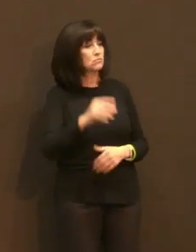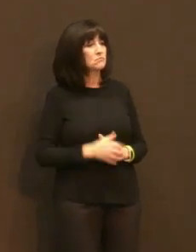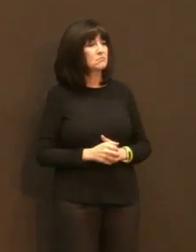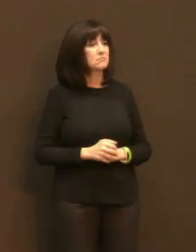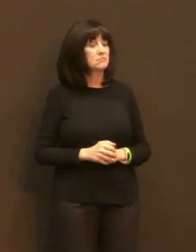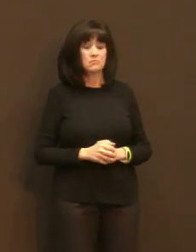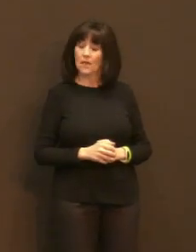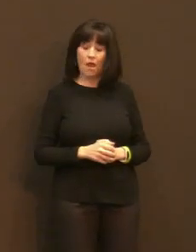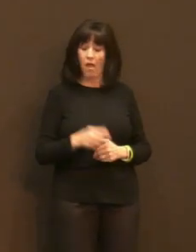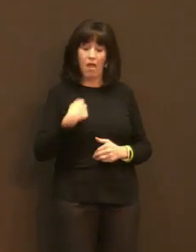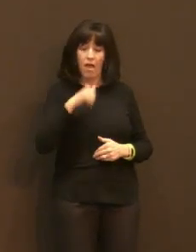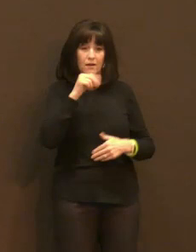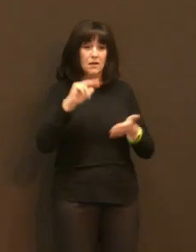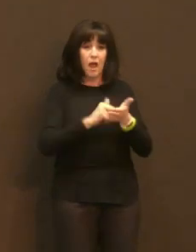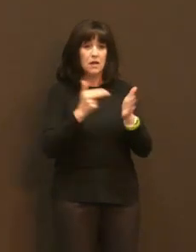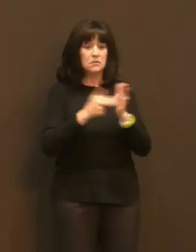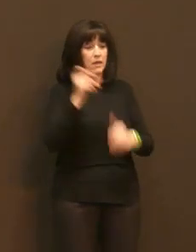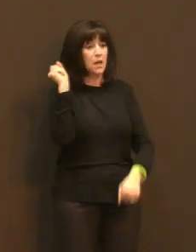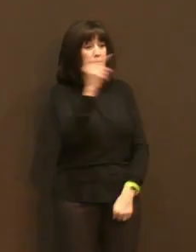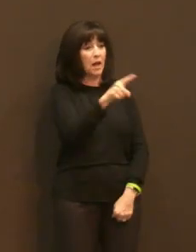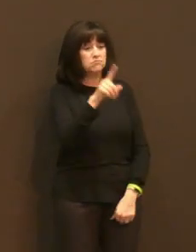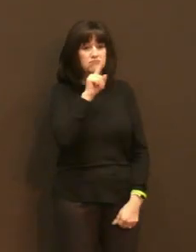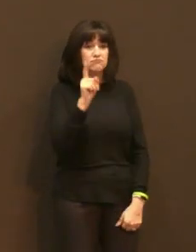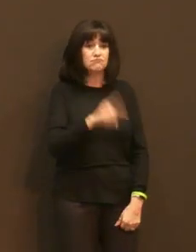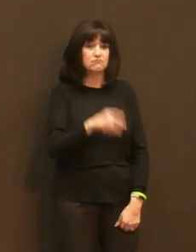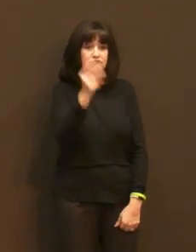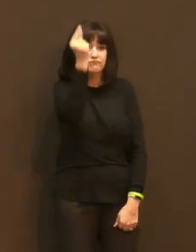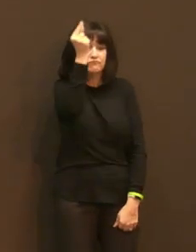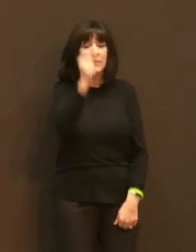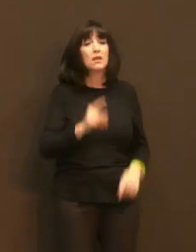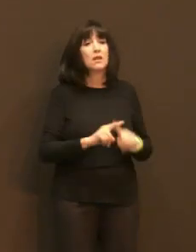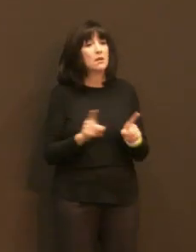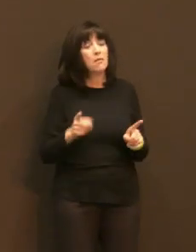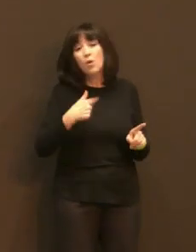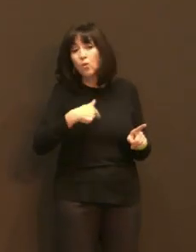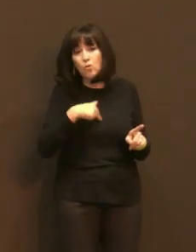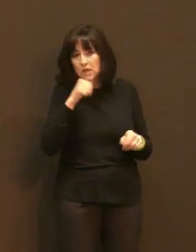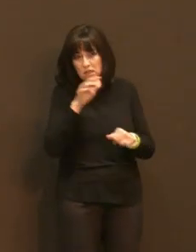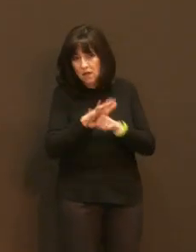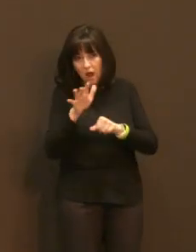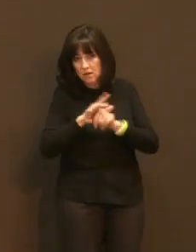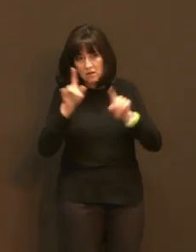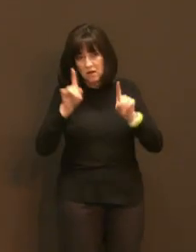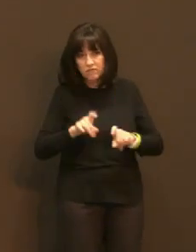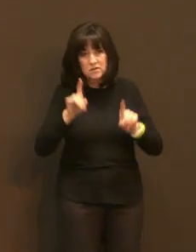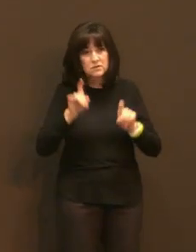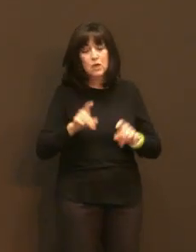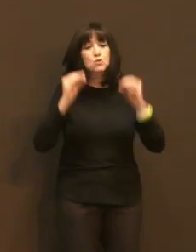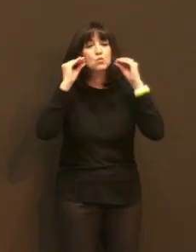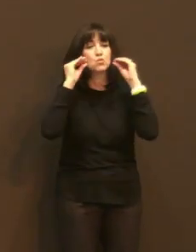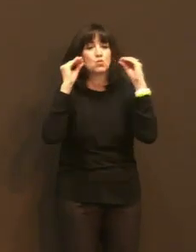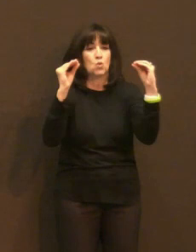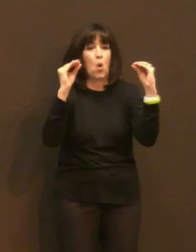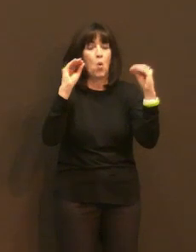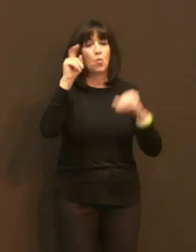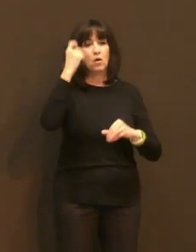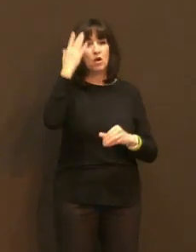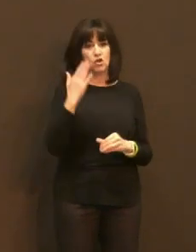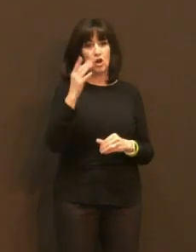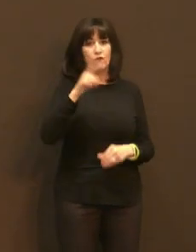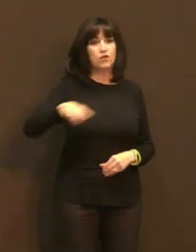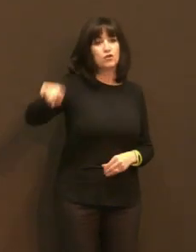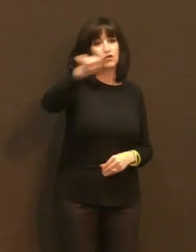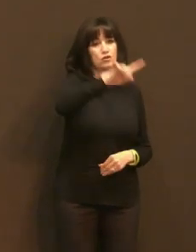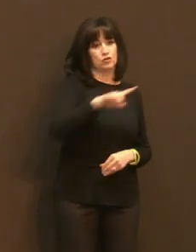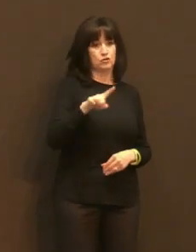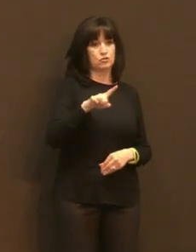I don't mean to be flip. Not only do we not have enough tests, nor does any governor in the United States of America have